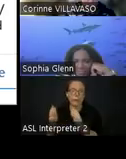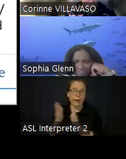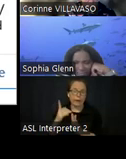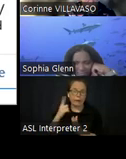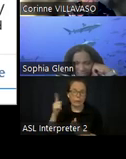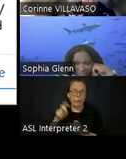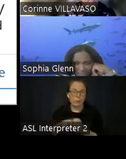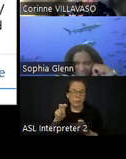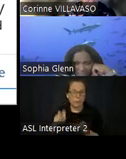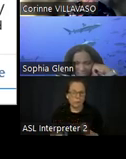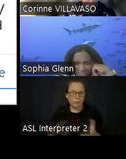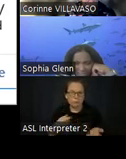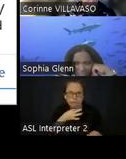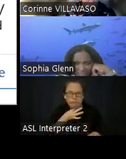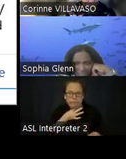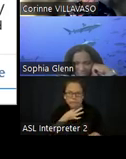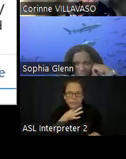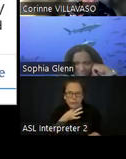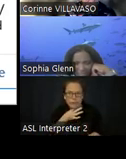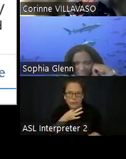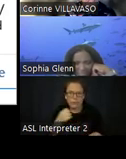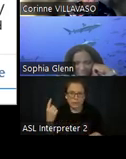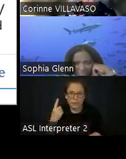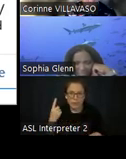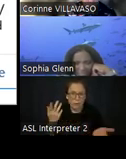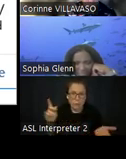Is this addressed somewhere else, Obi, or somebody?